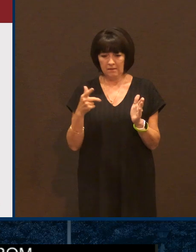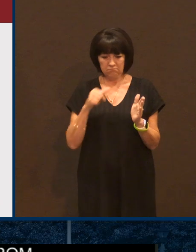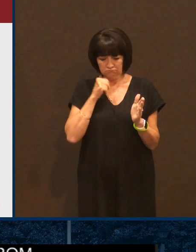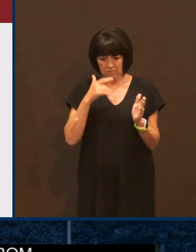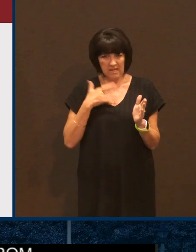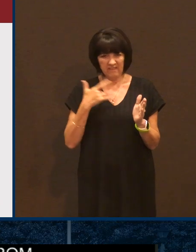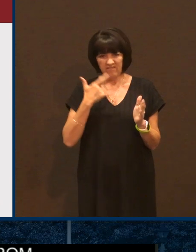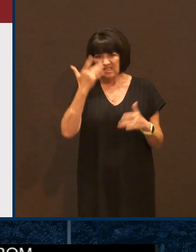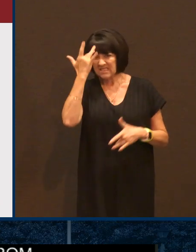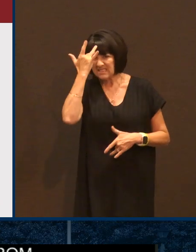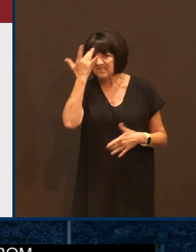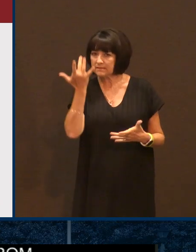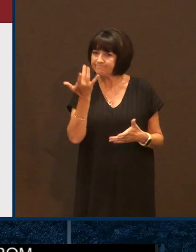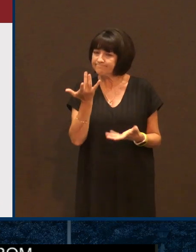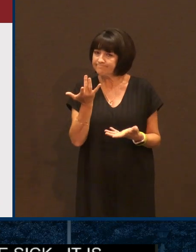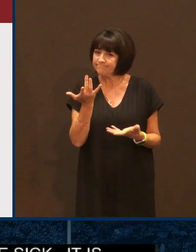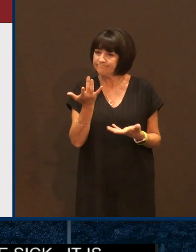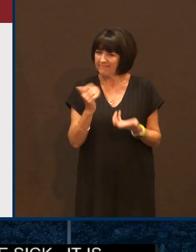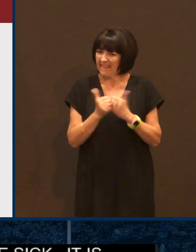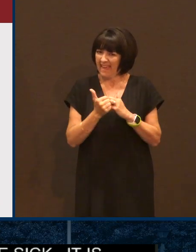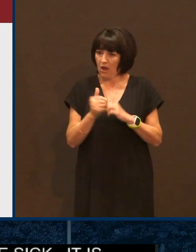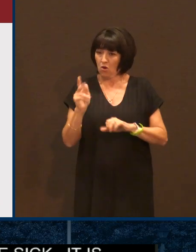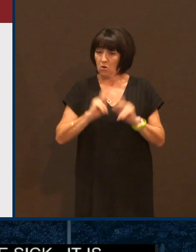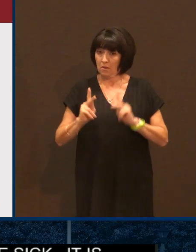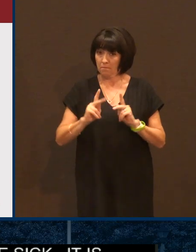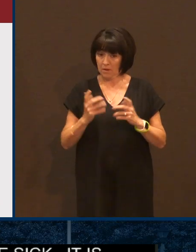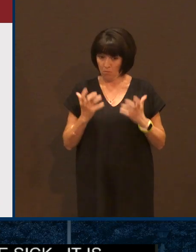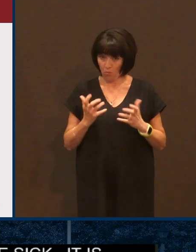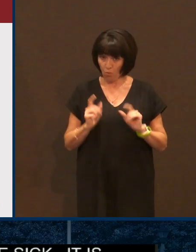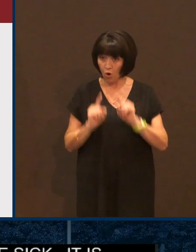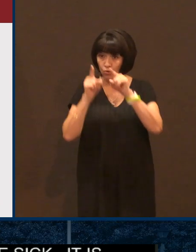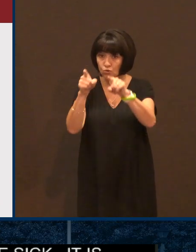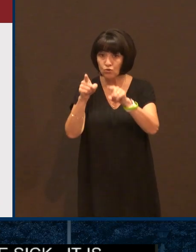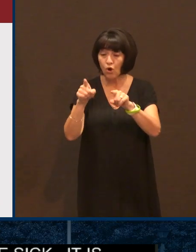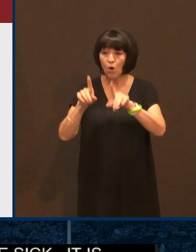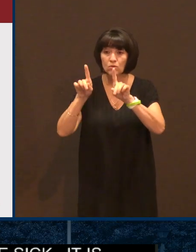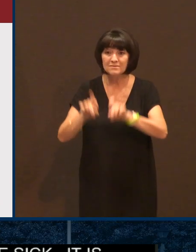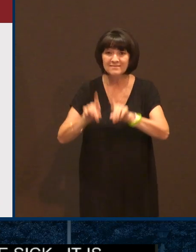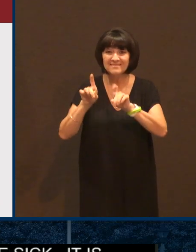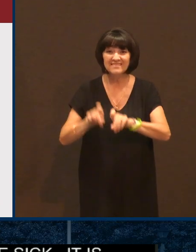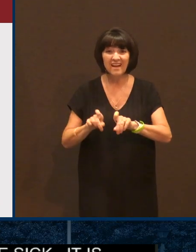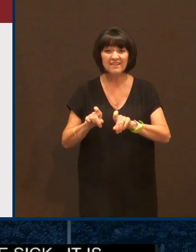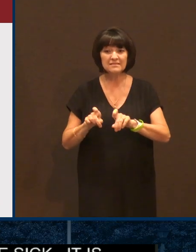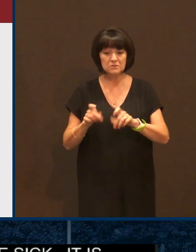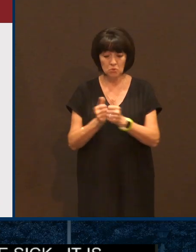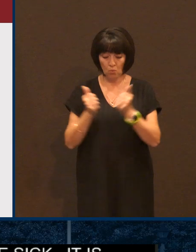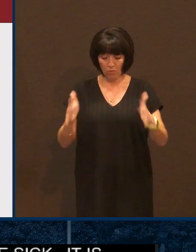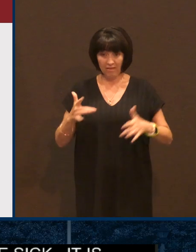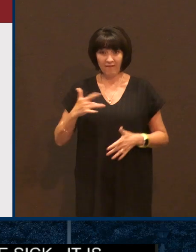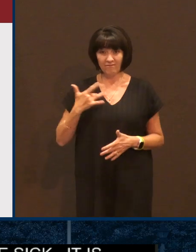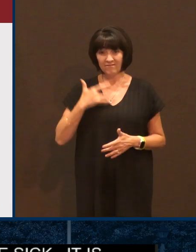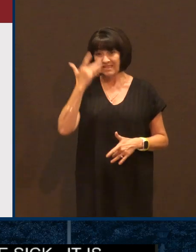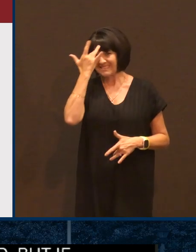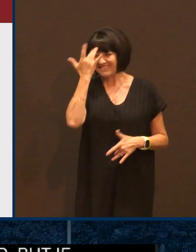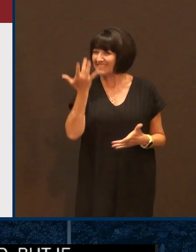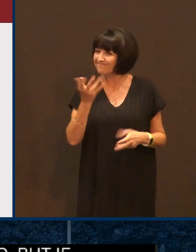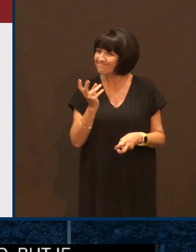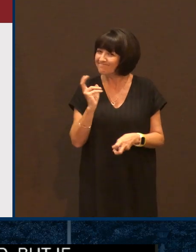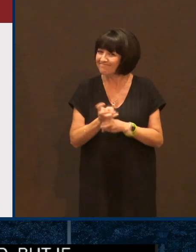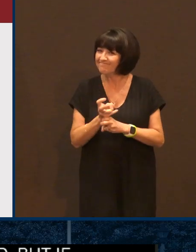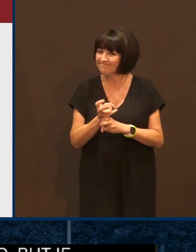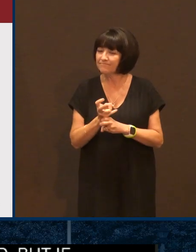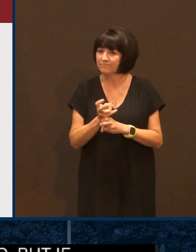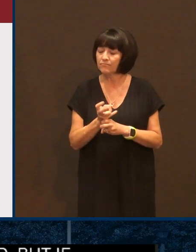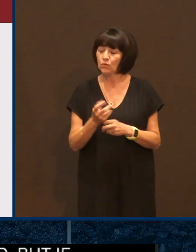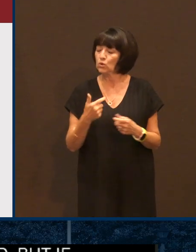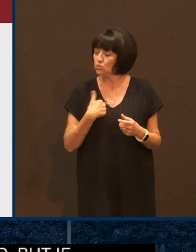sick, there's not as much of a motivation to get tested. And of course, we're encouraging people, whether they're symptomatic or not, to get